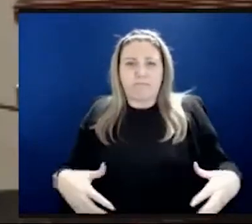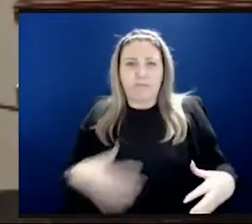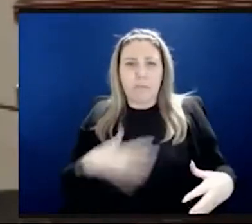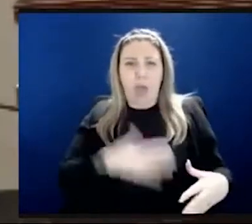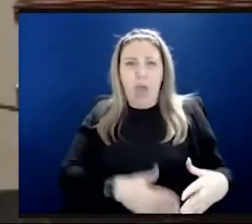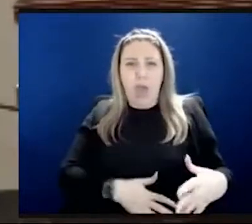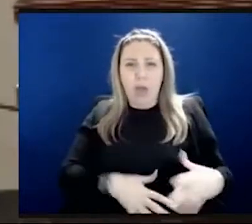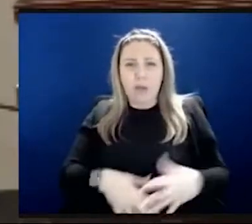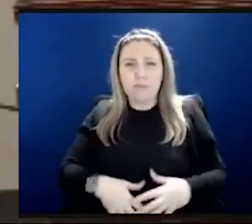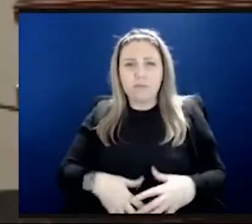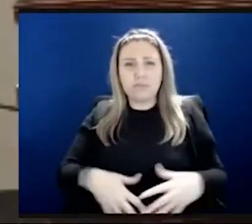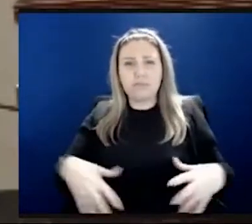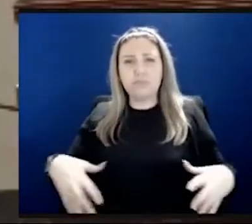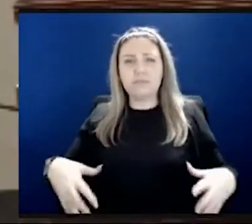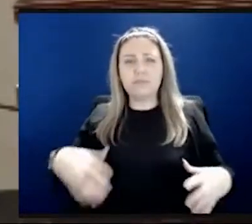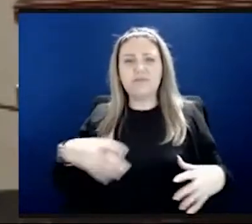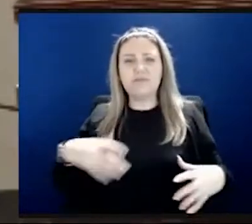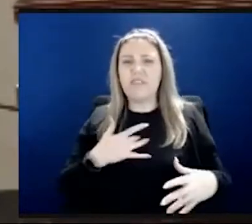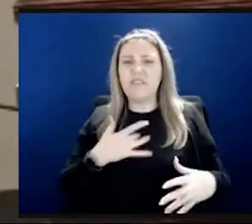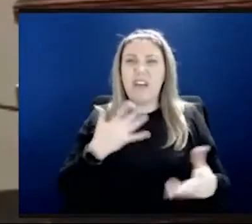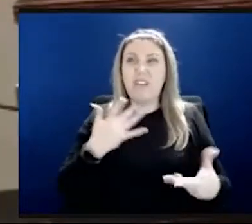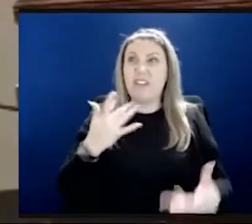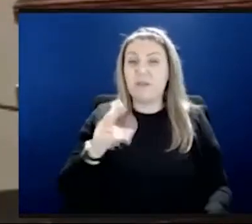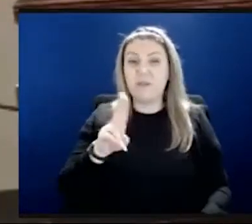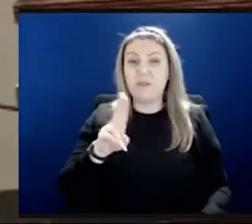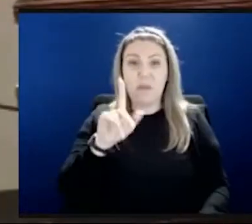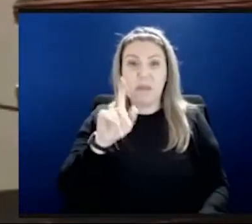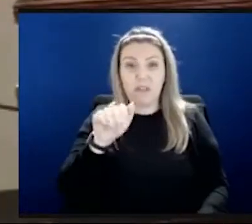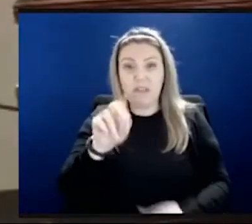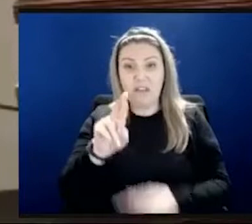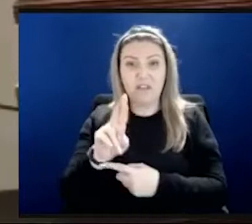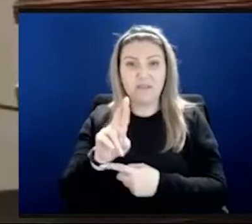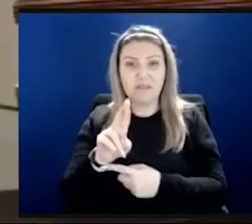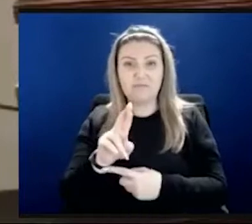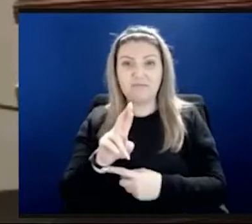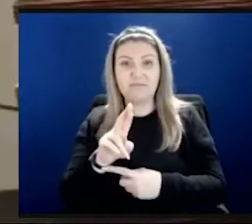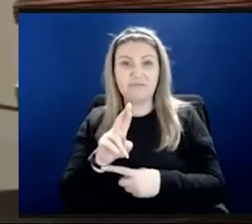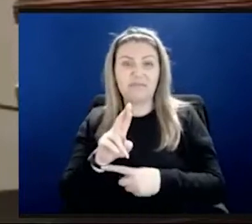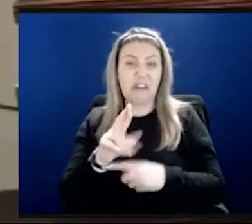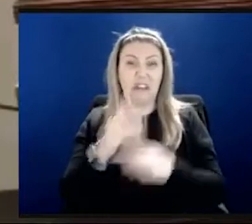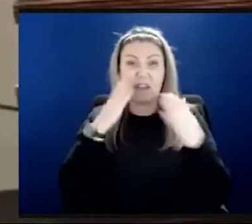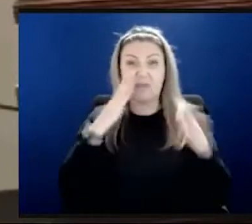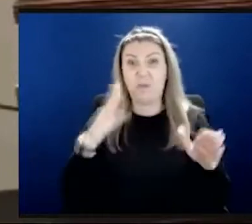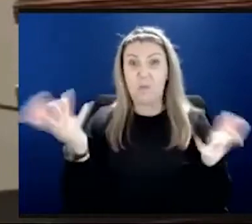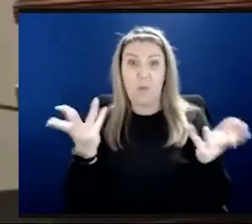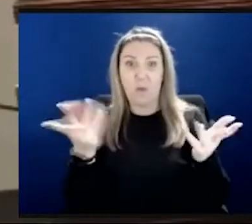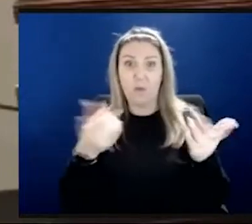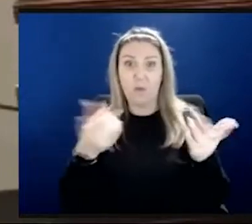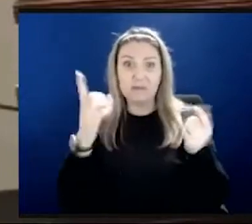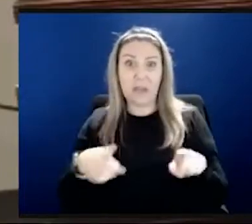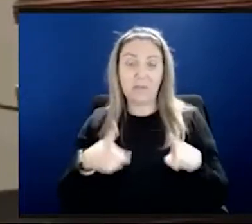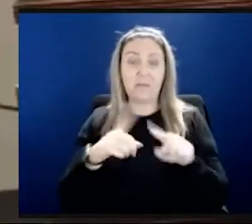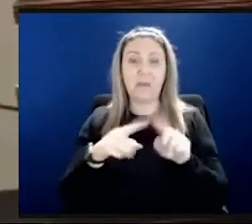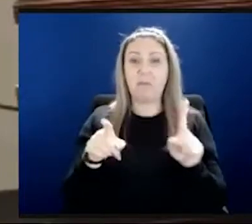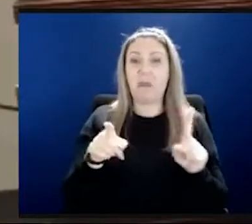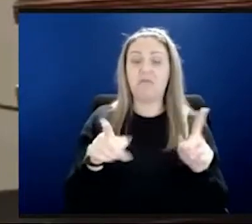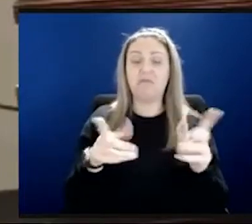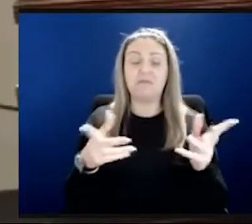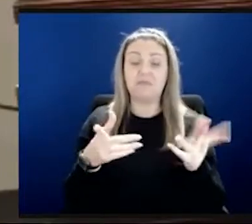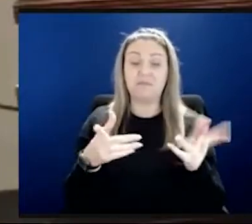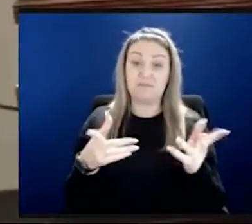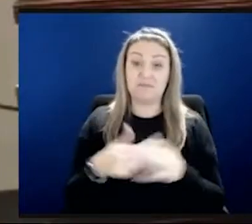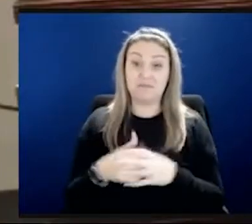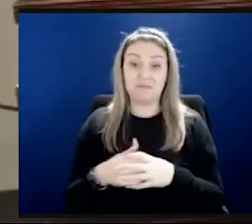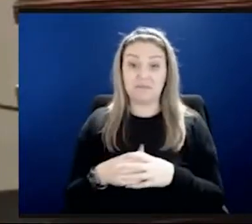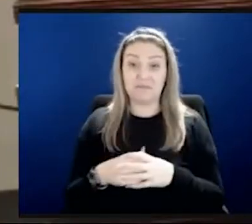was, an ulcer or something. I didn't know what it was. But they said that's where